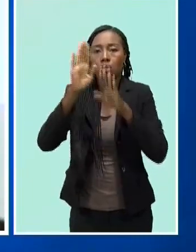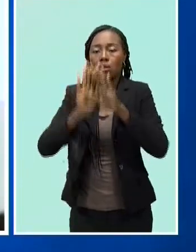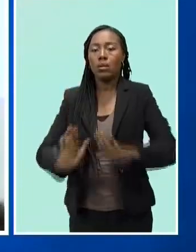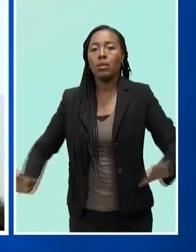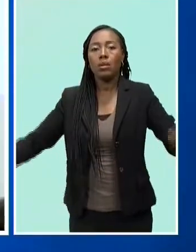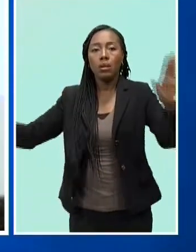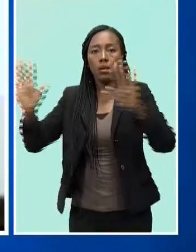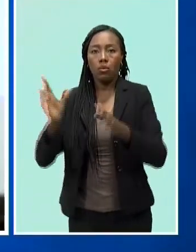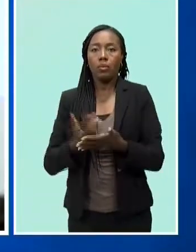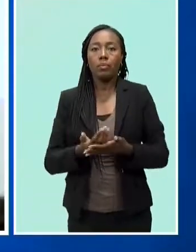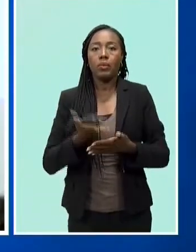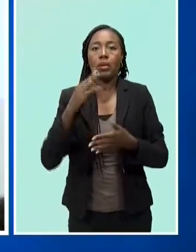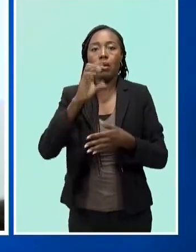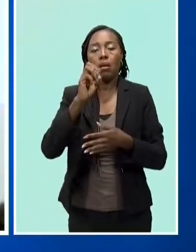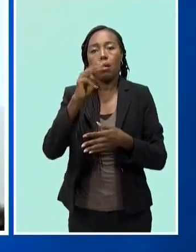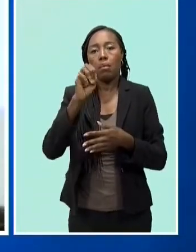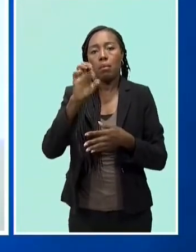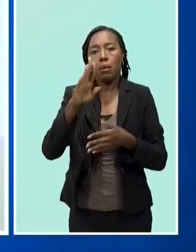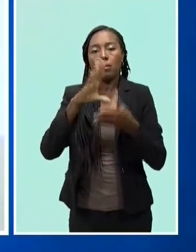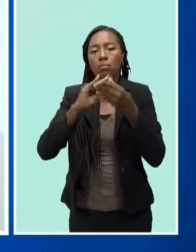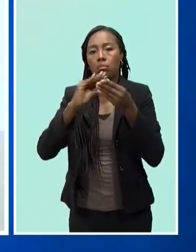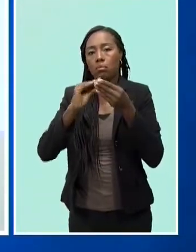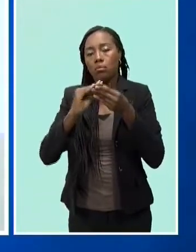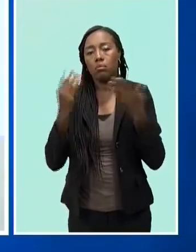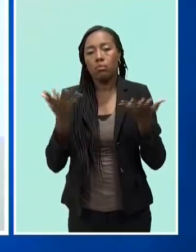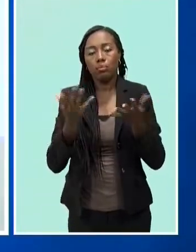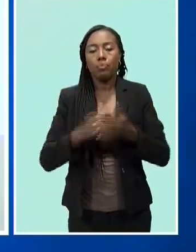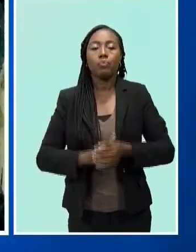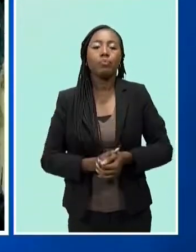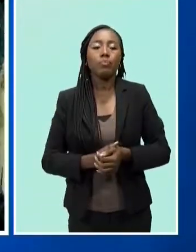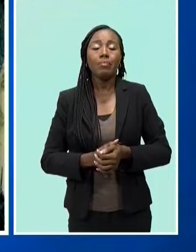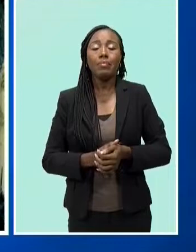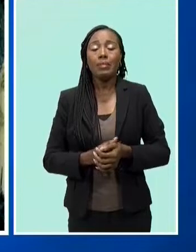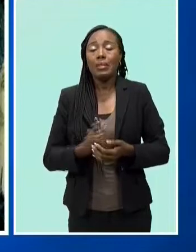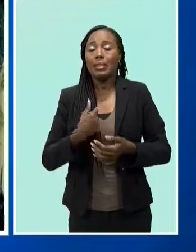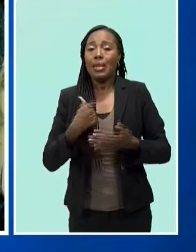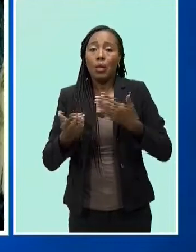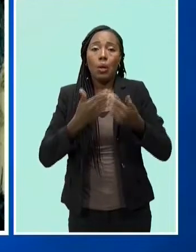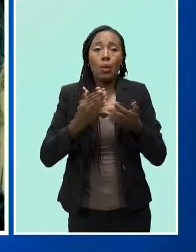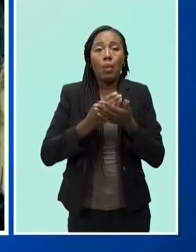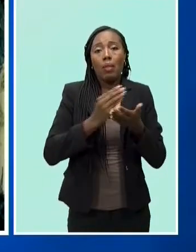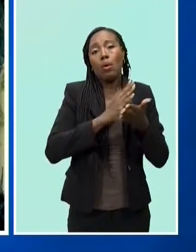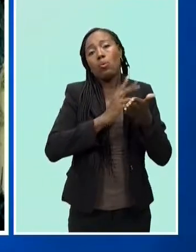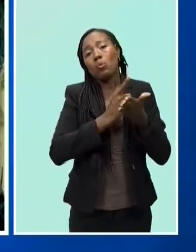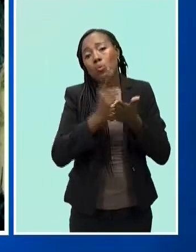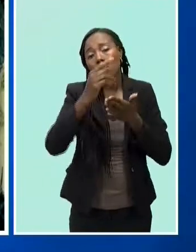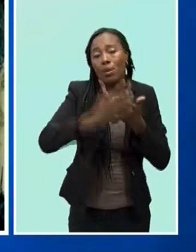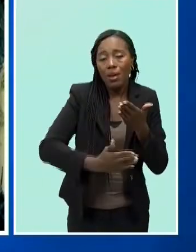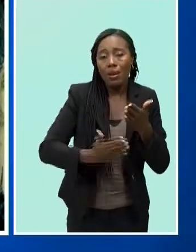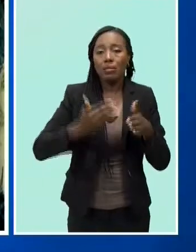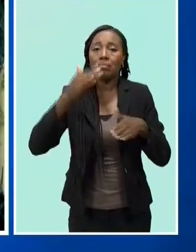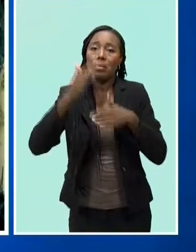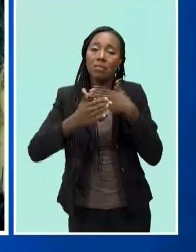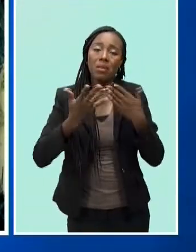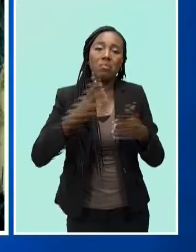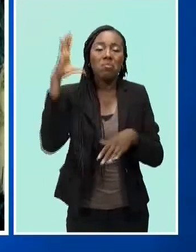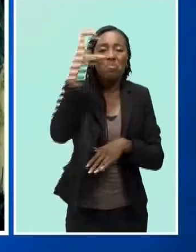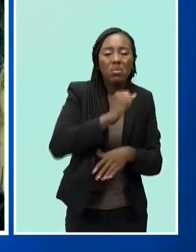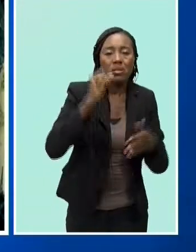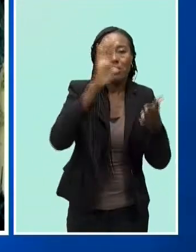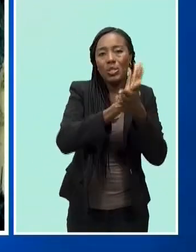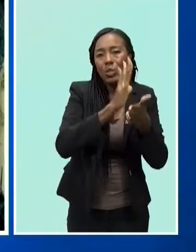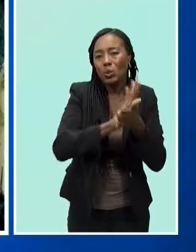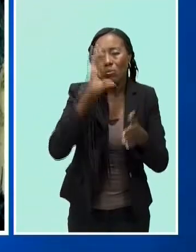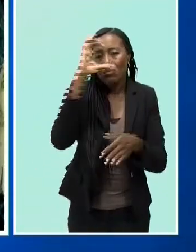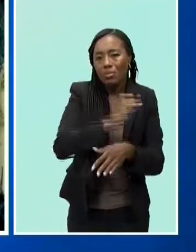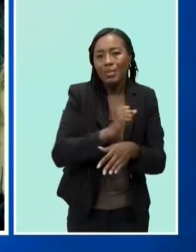School spoke about the experience. Despite having to give our weekends, evenings, and missing school, this mural helped